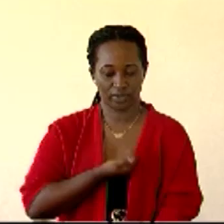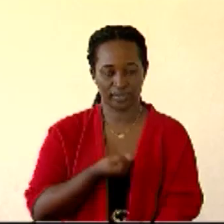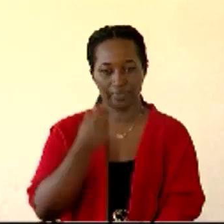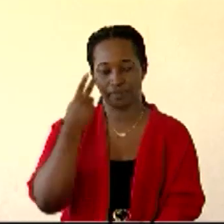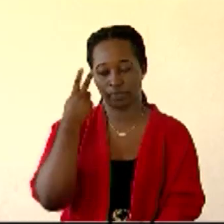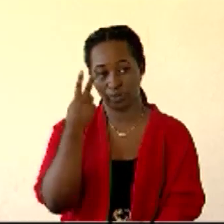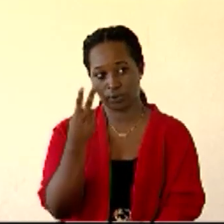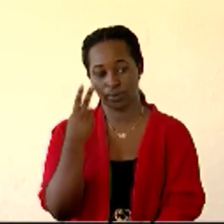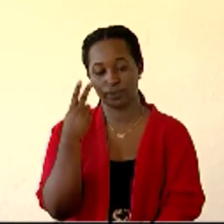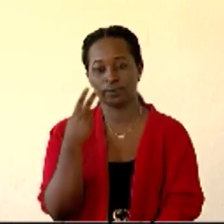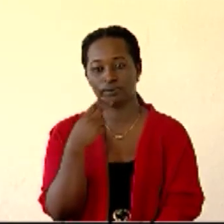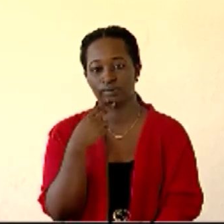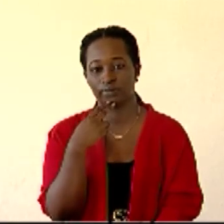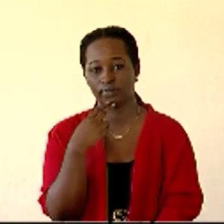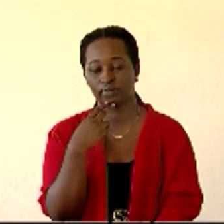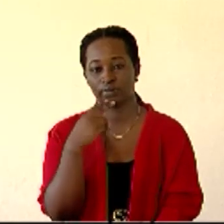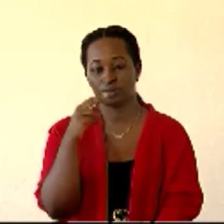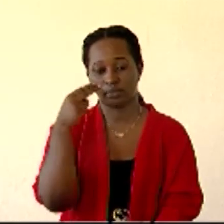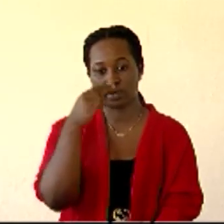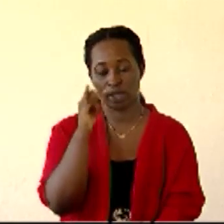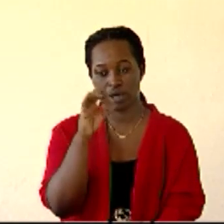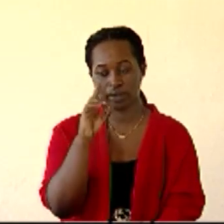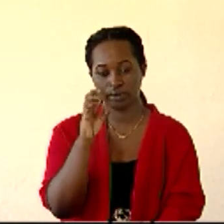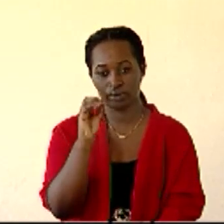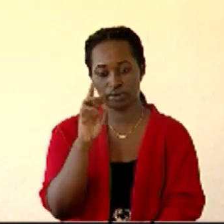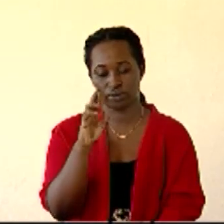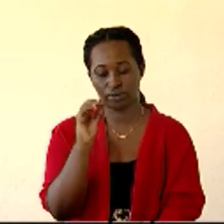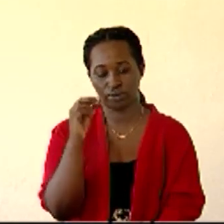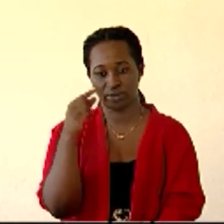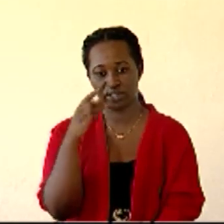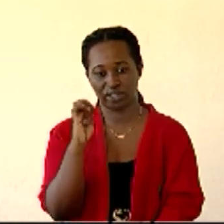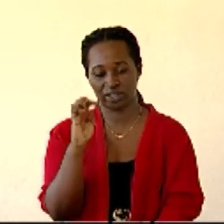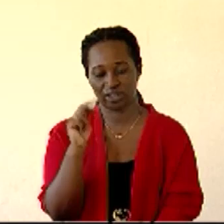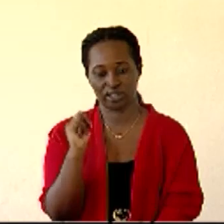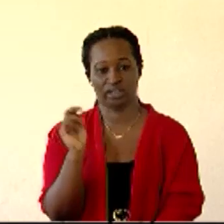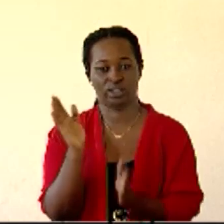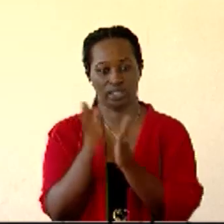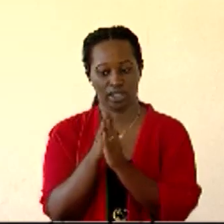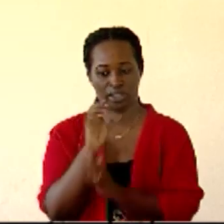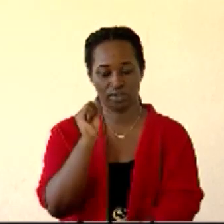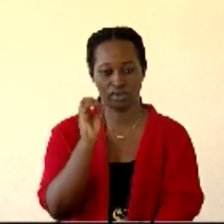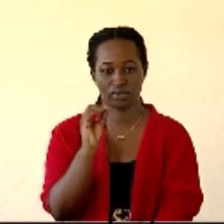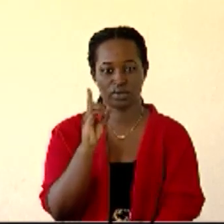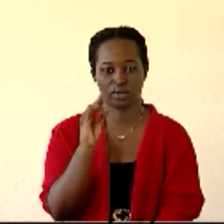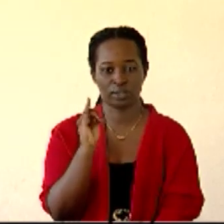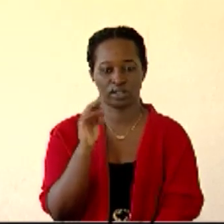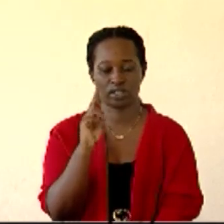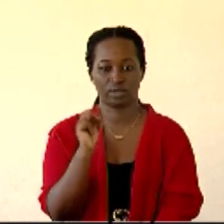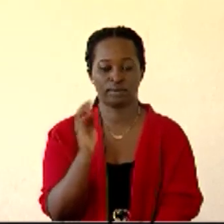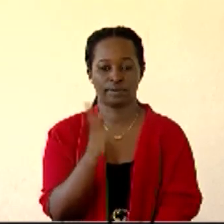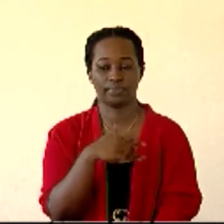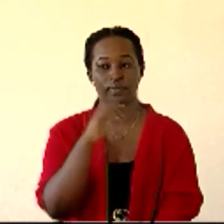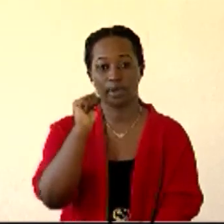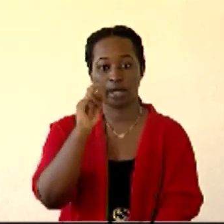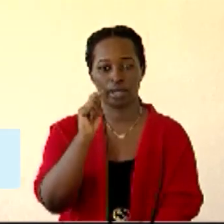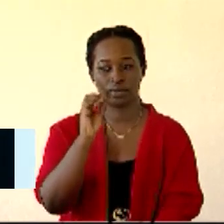2-hydroxy, and it has to be with sodium atom that is attached on this. You need to count the